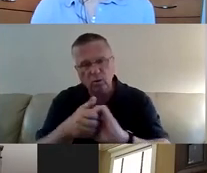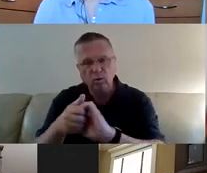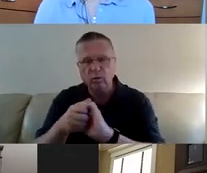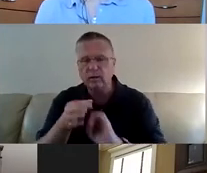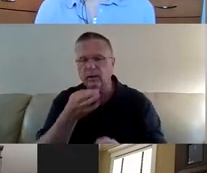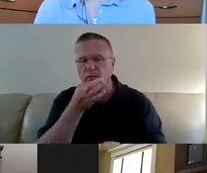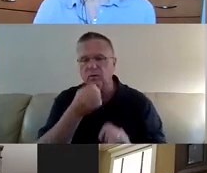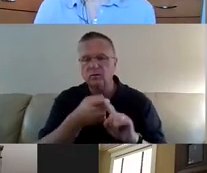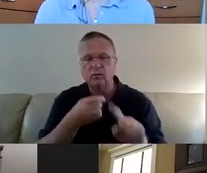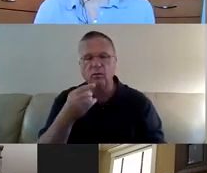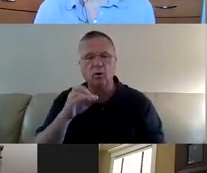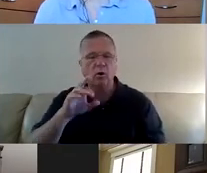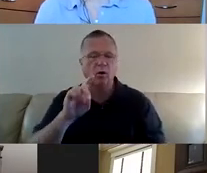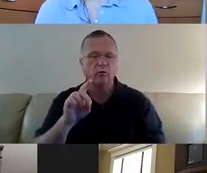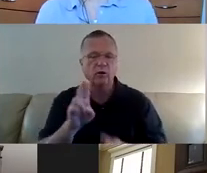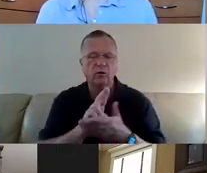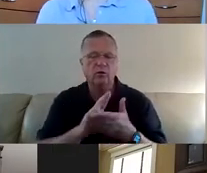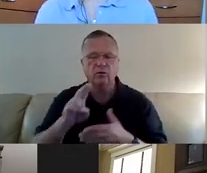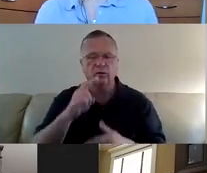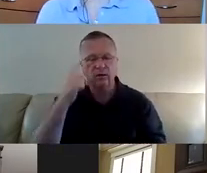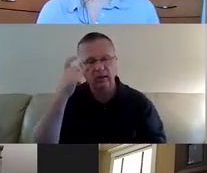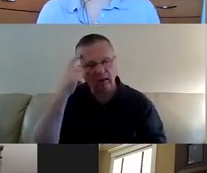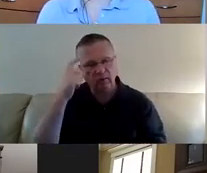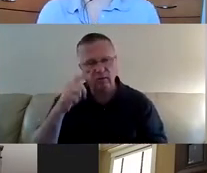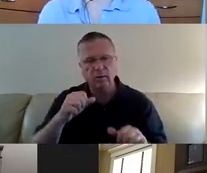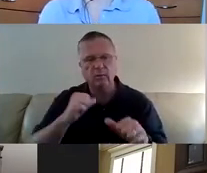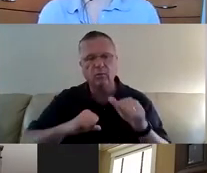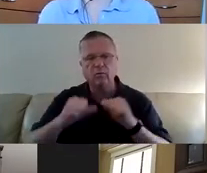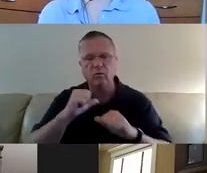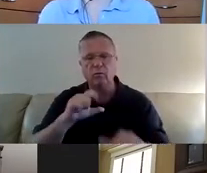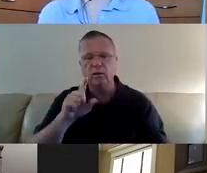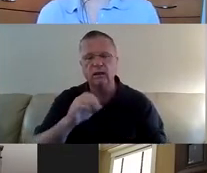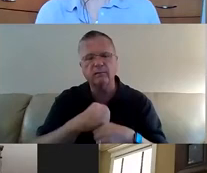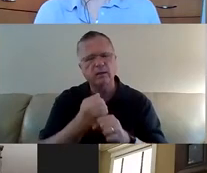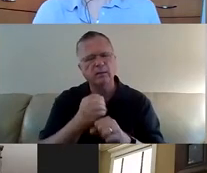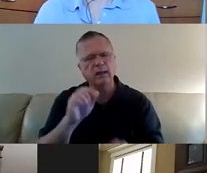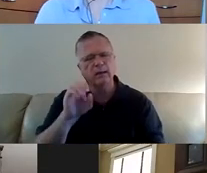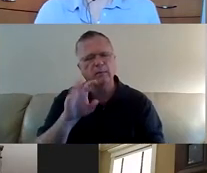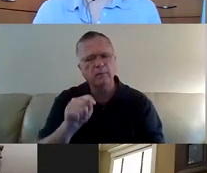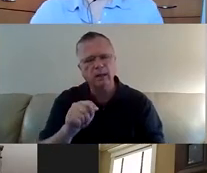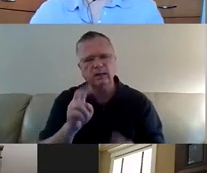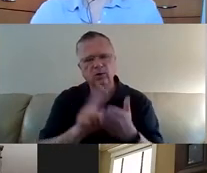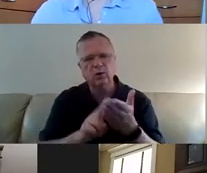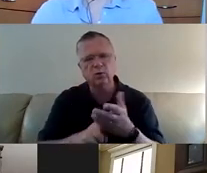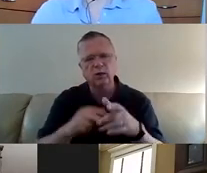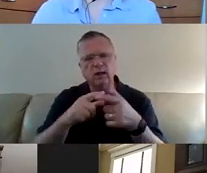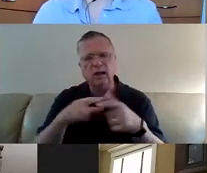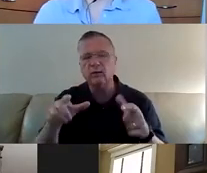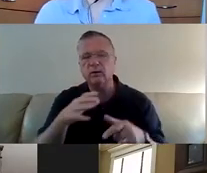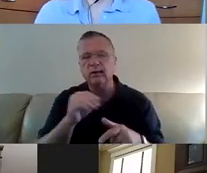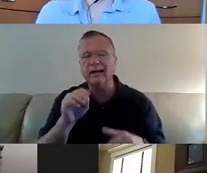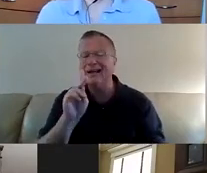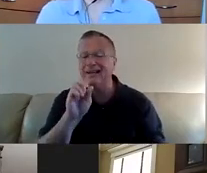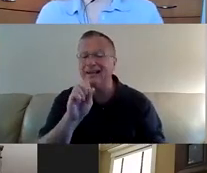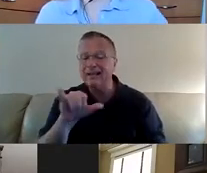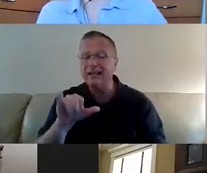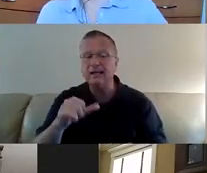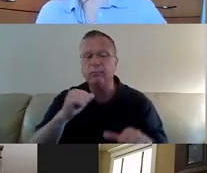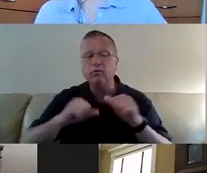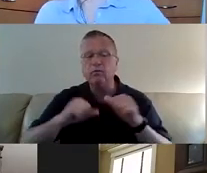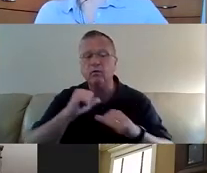Government Performance Lab to create templates, contract language, and key performance indicators for